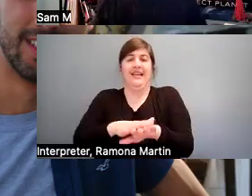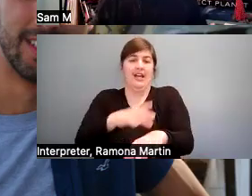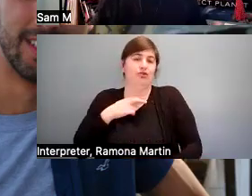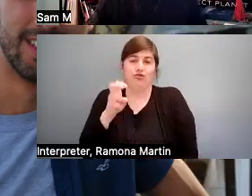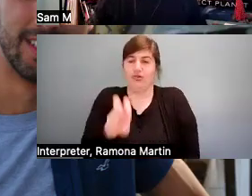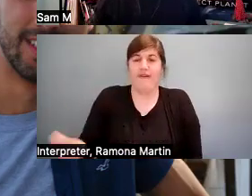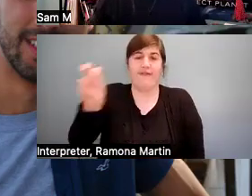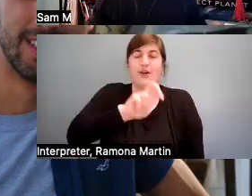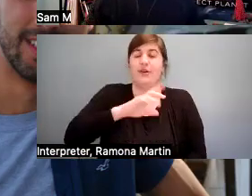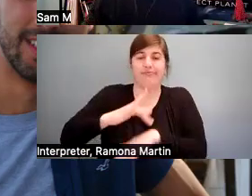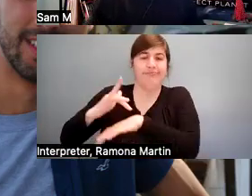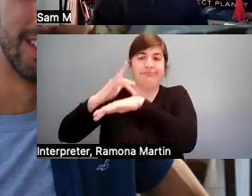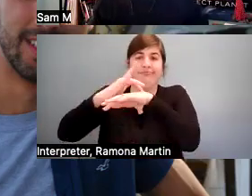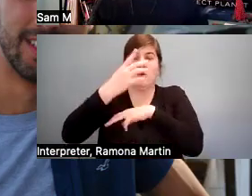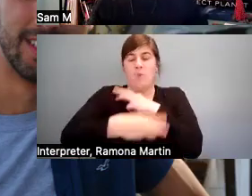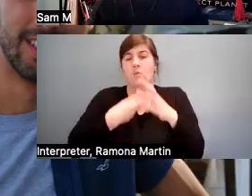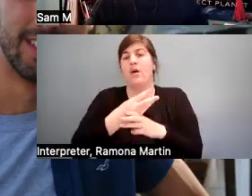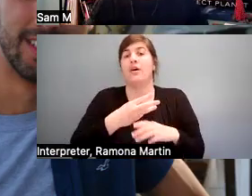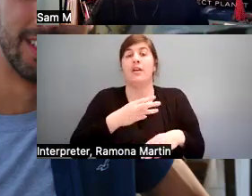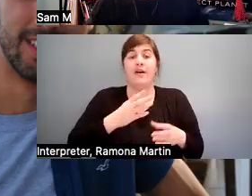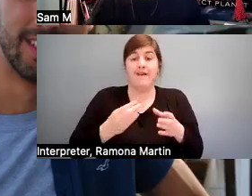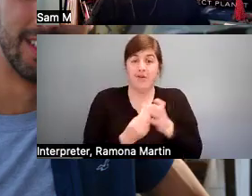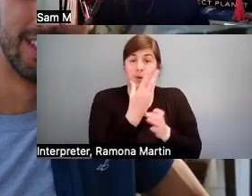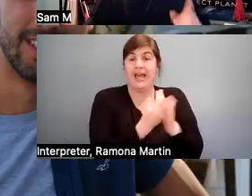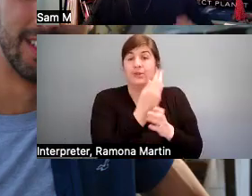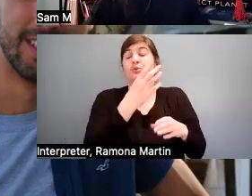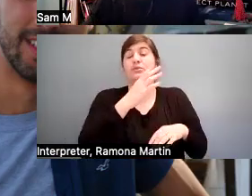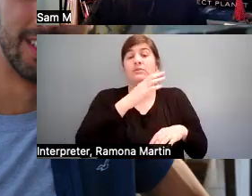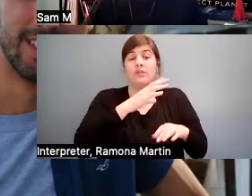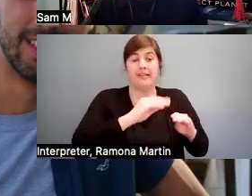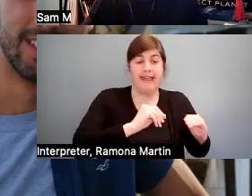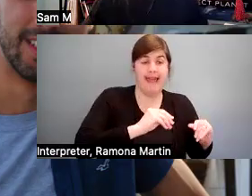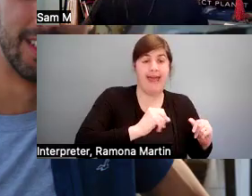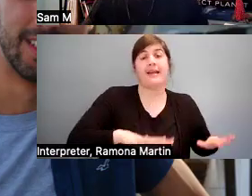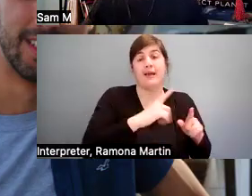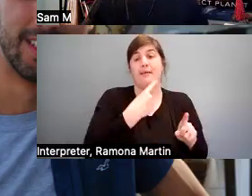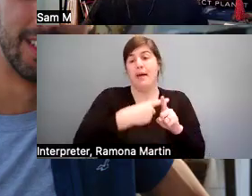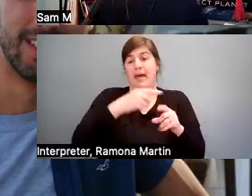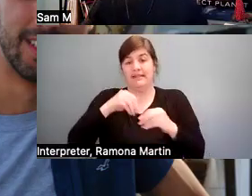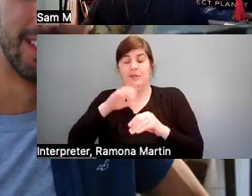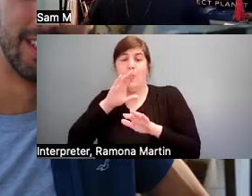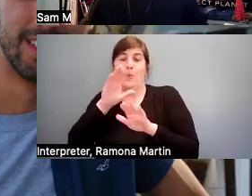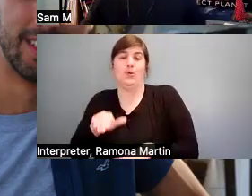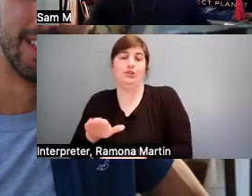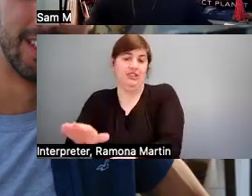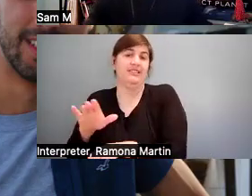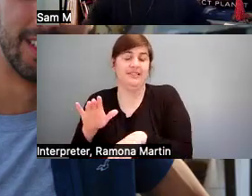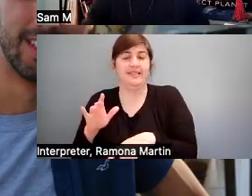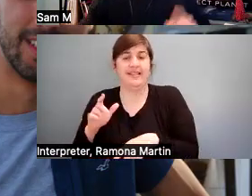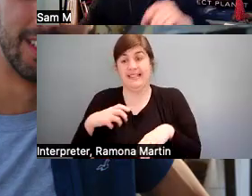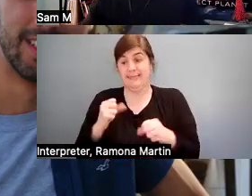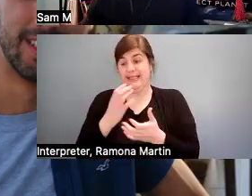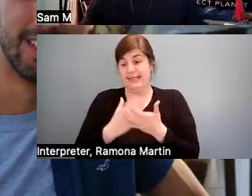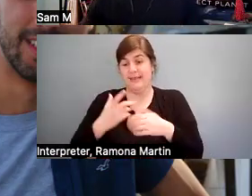studying volcanoes on land, but also in the oceans as well. And it's something you might be able to ask me about a bit later, but I've also spent some time